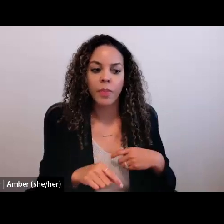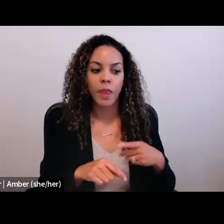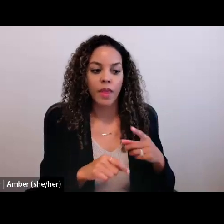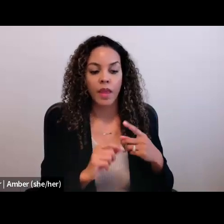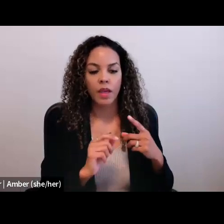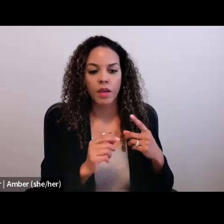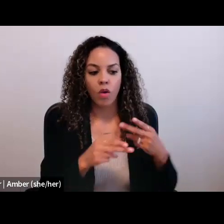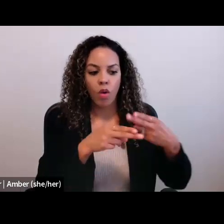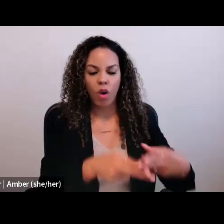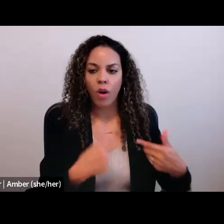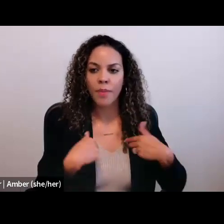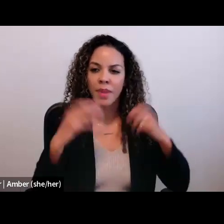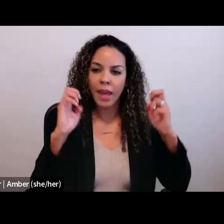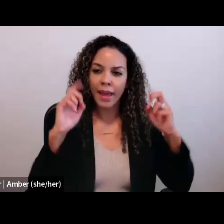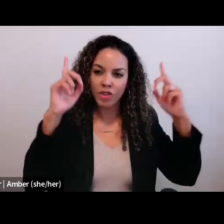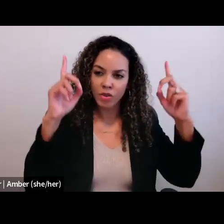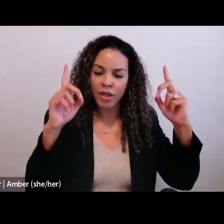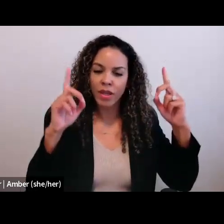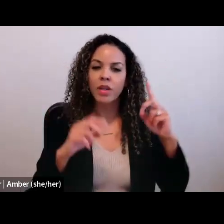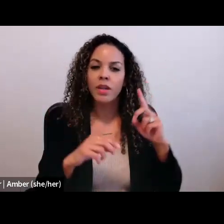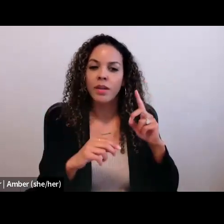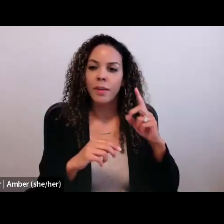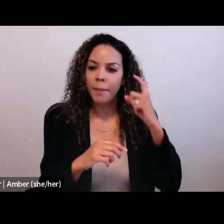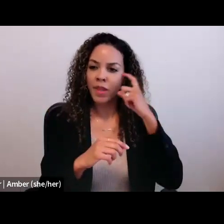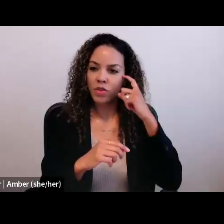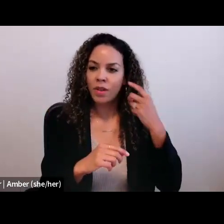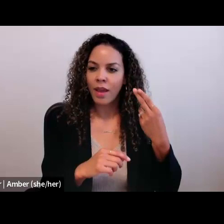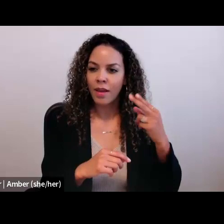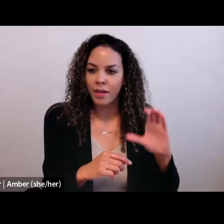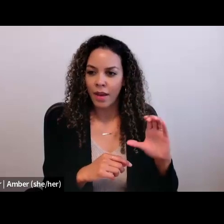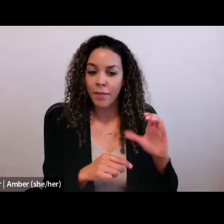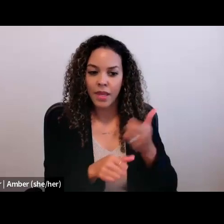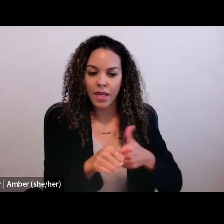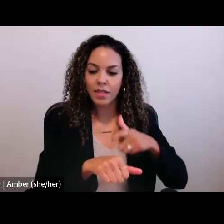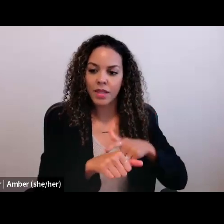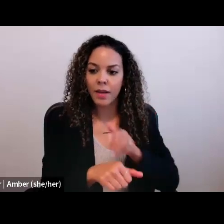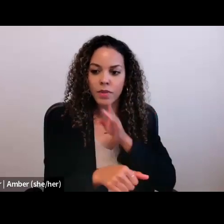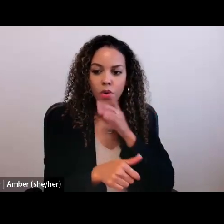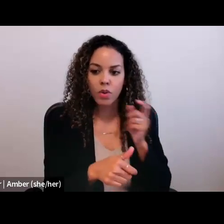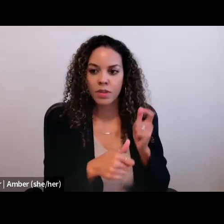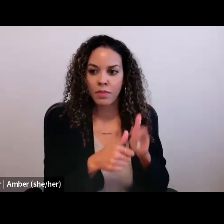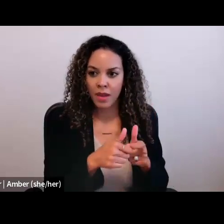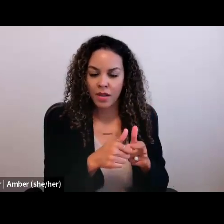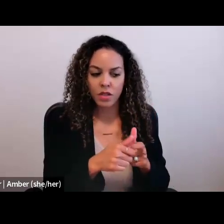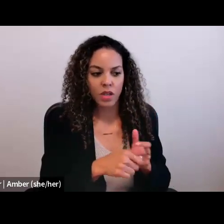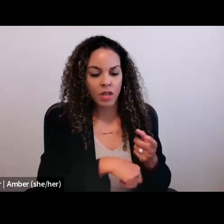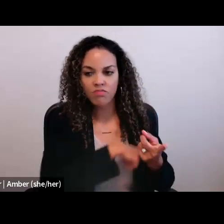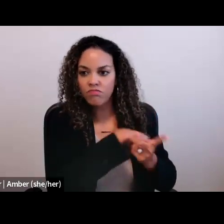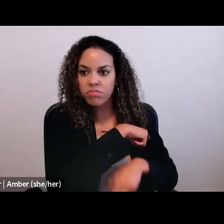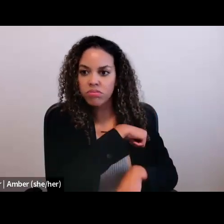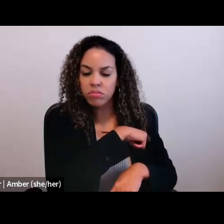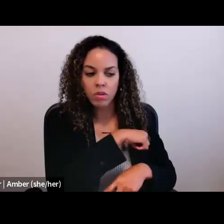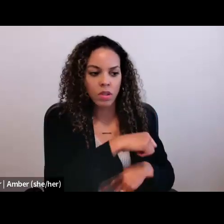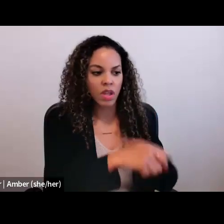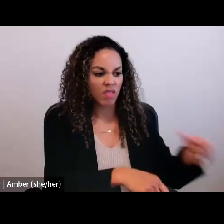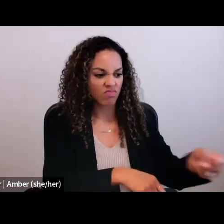mentally handicapped, and that has stayed with me throughout my whole life. Every time we spoke Spanish, we were punished. We would take it to the front of the classroom and